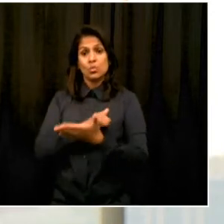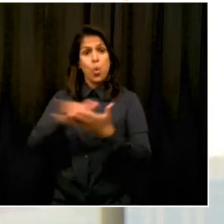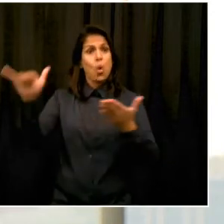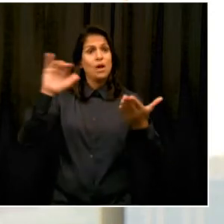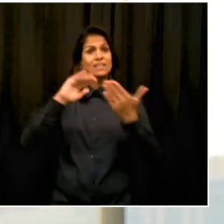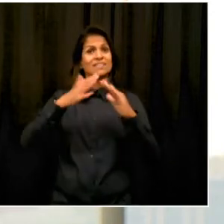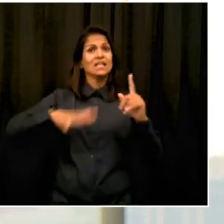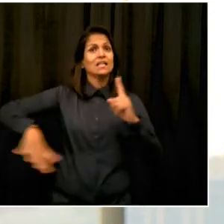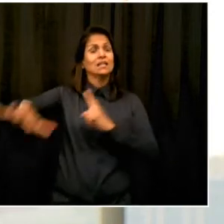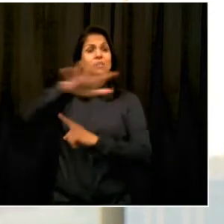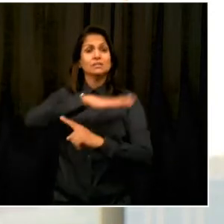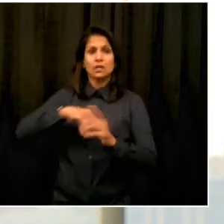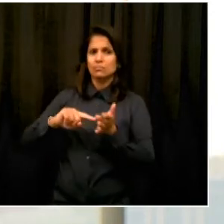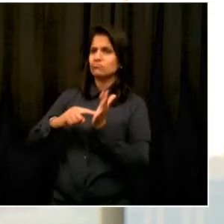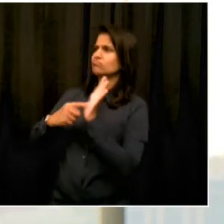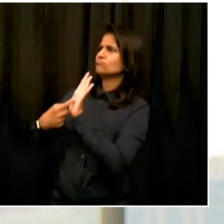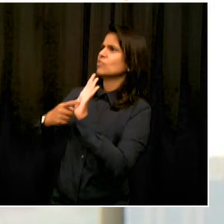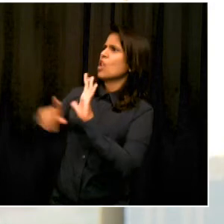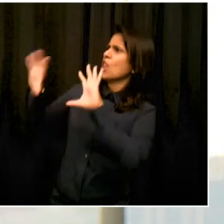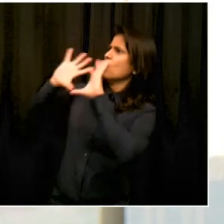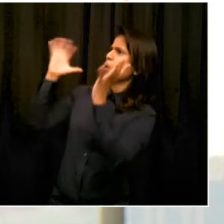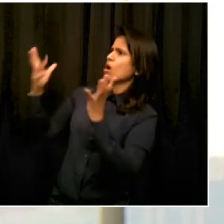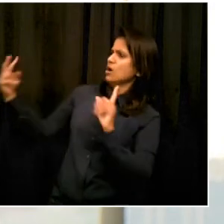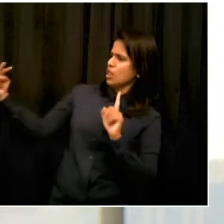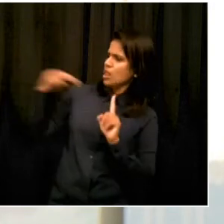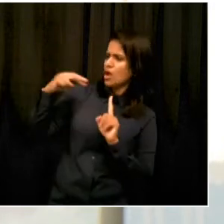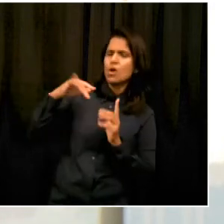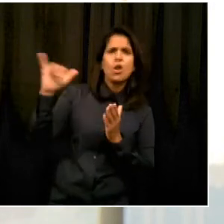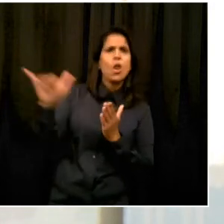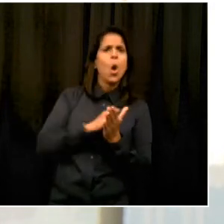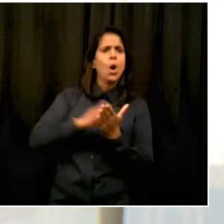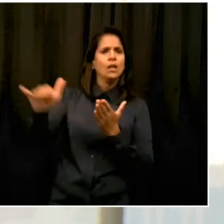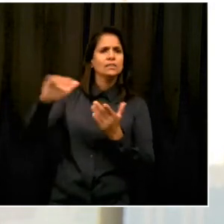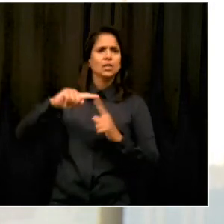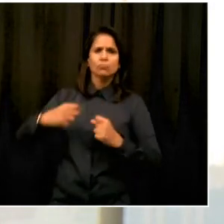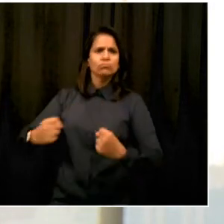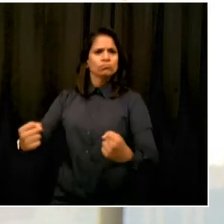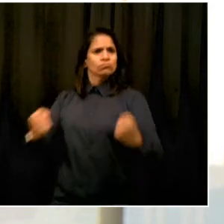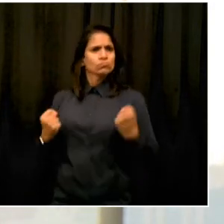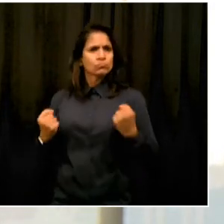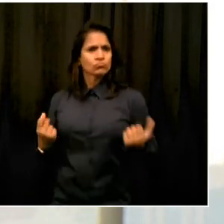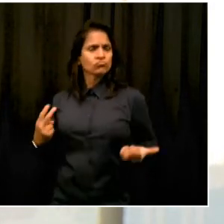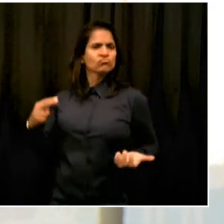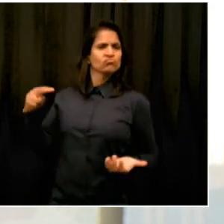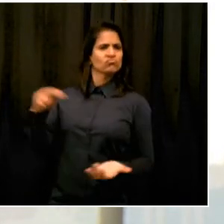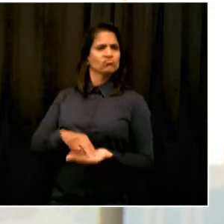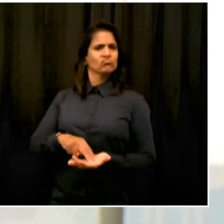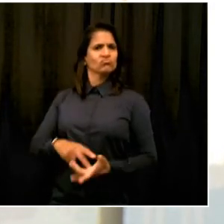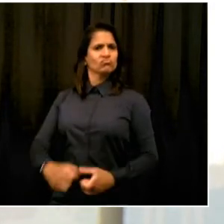So we remember that we were the epicenter of this crisis, unquestionably, tragically.